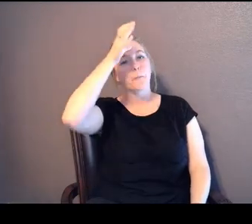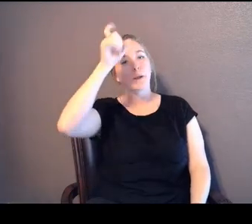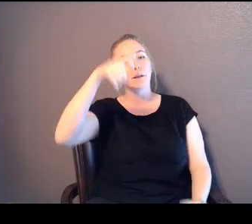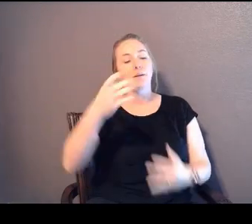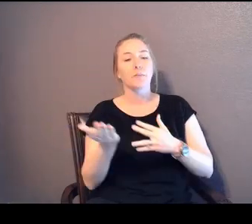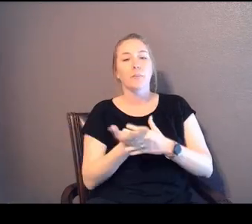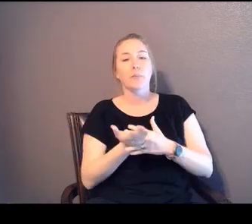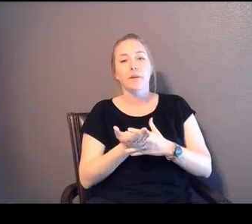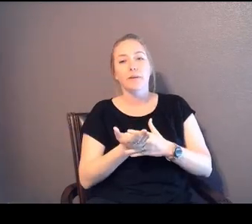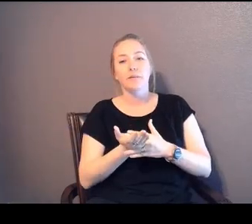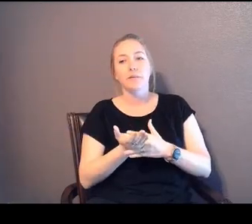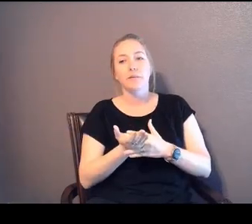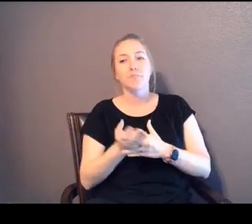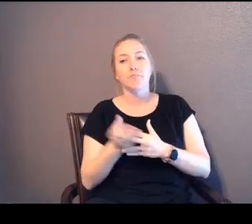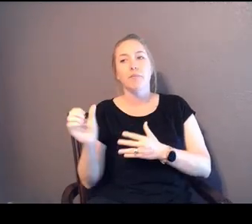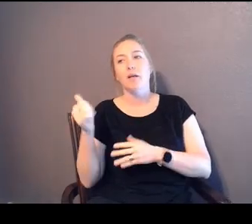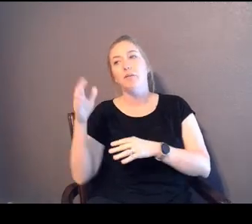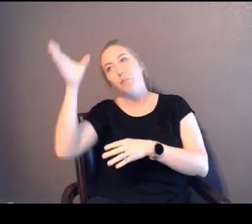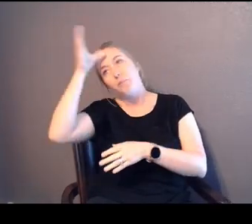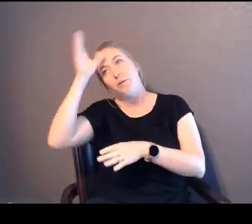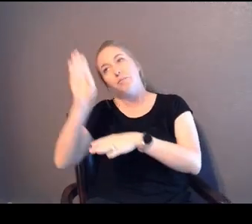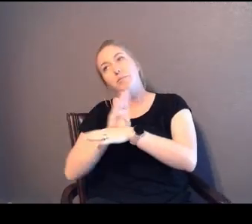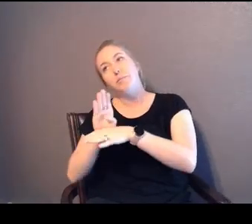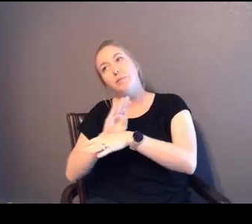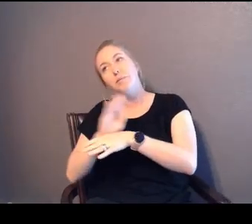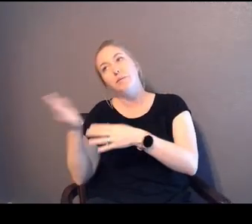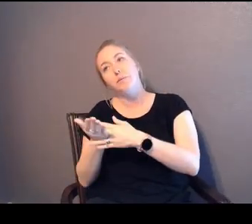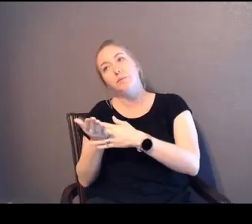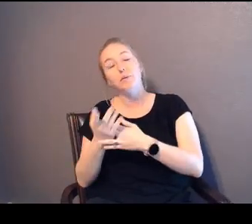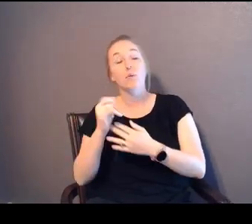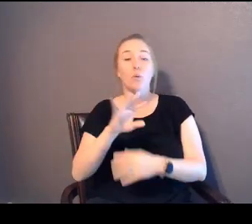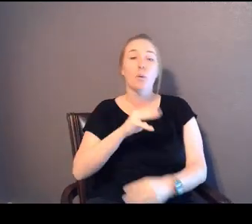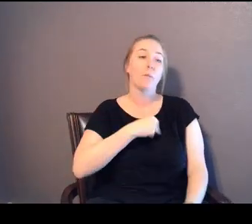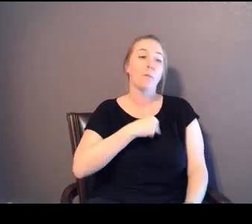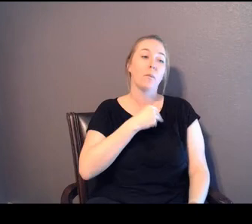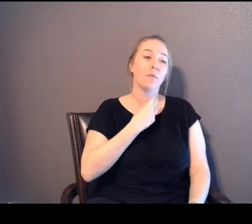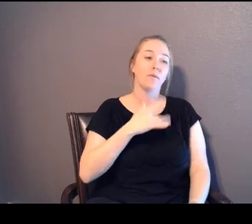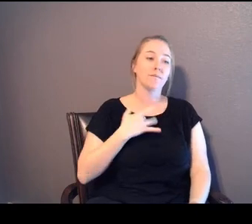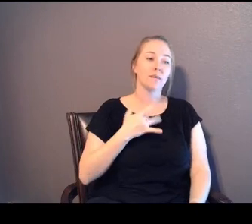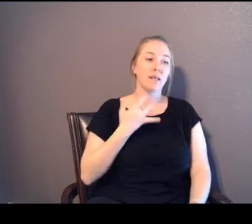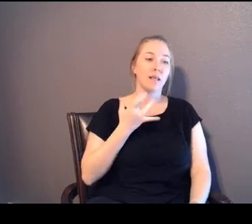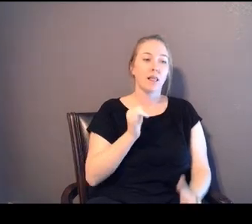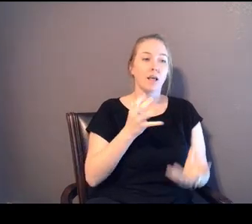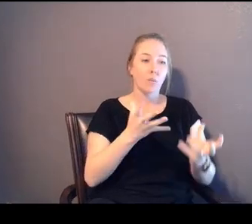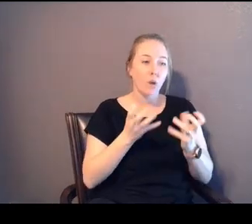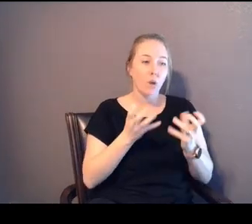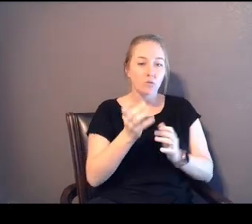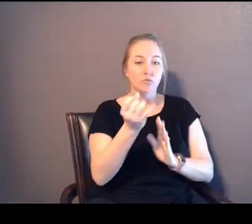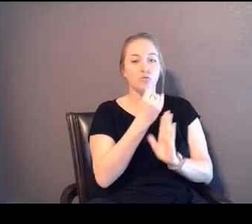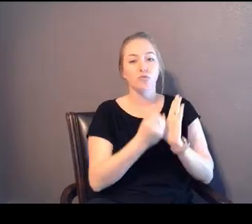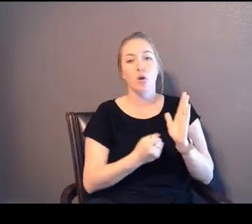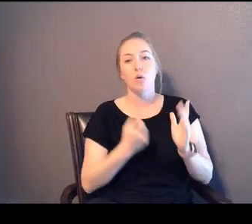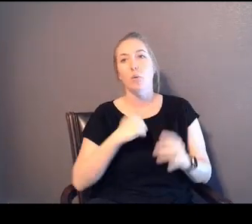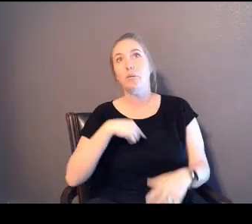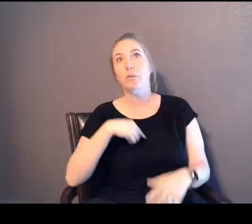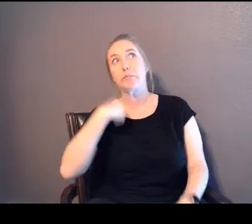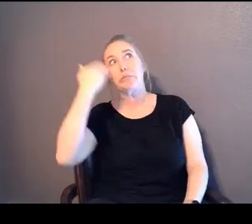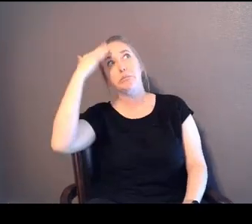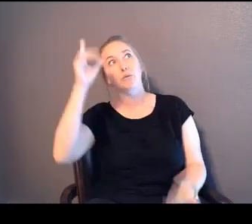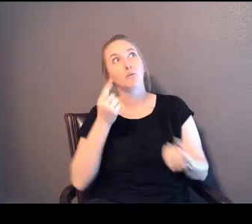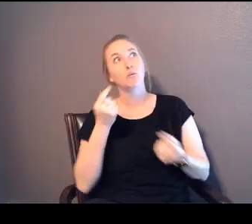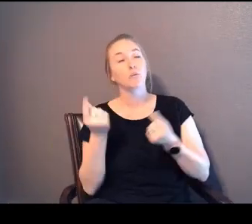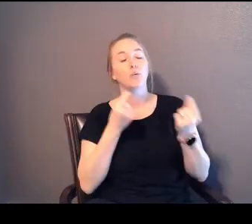or you're in the mood, or you're not sure what else to do. All those are great times to look around and